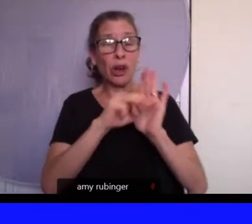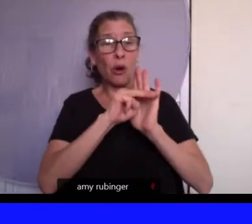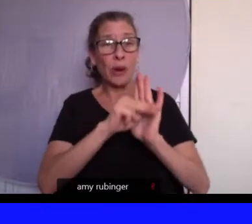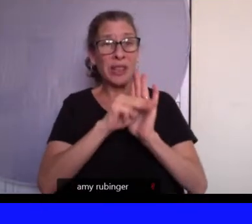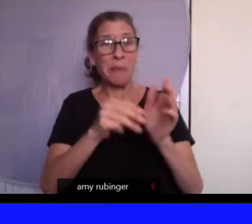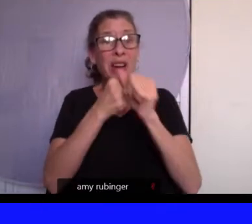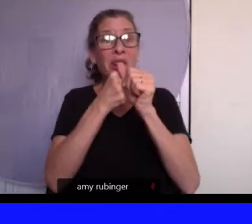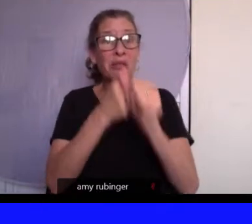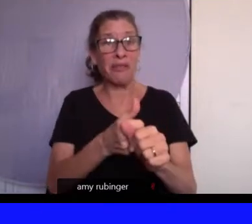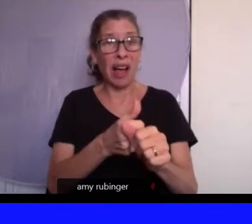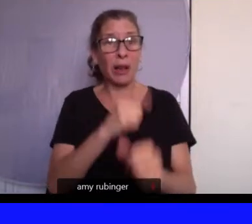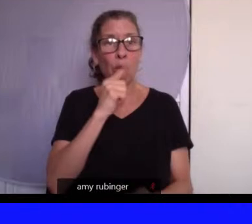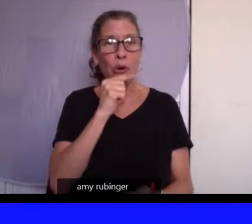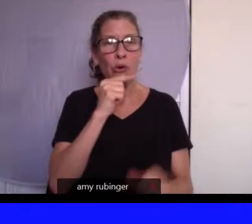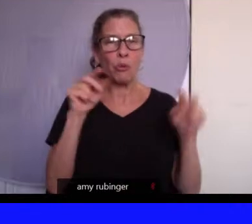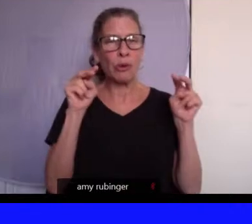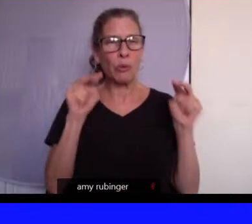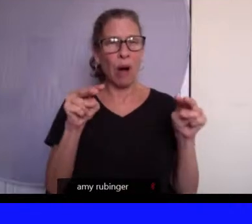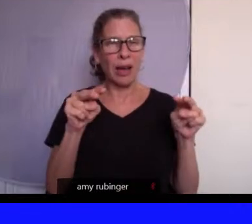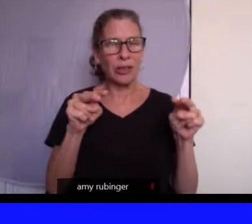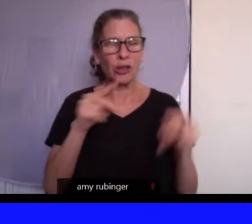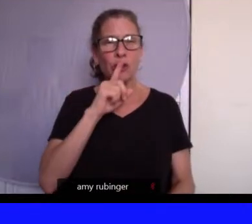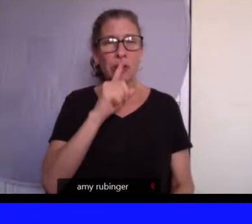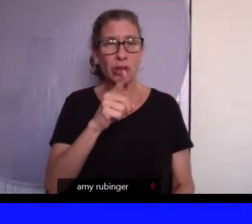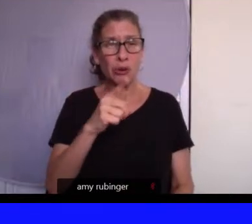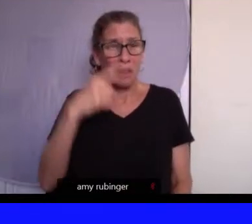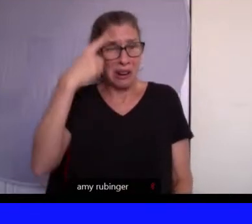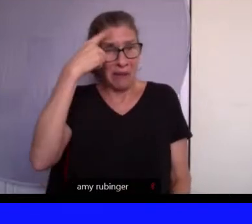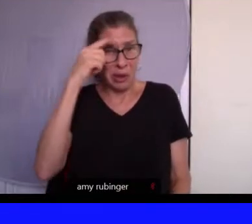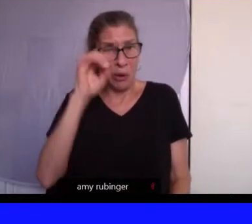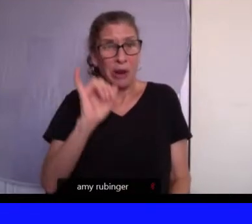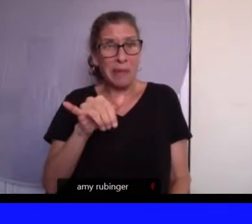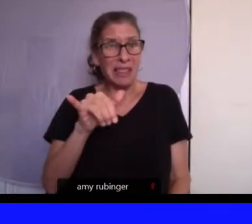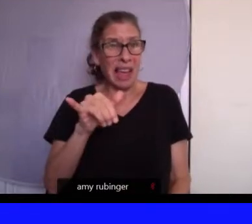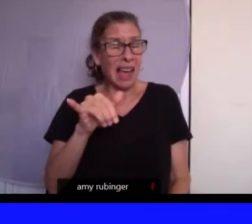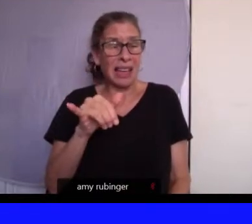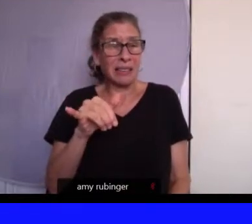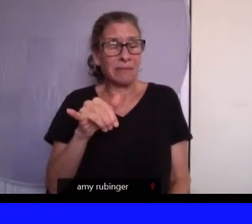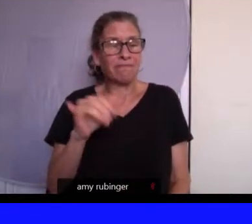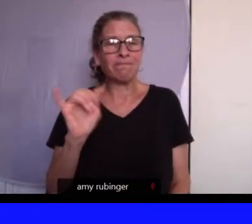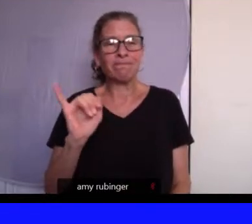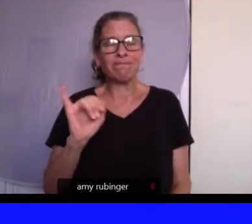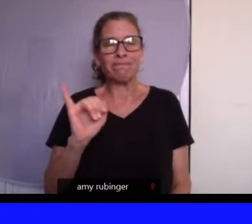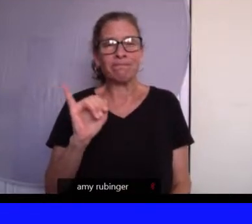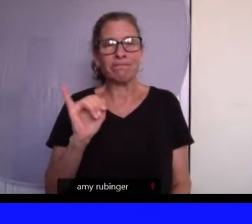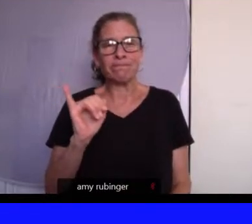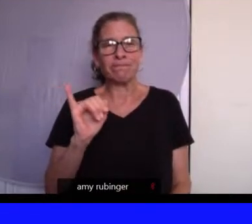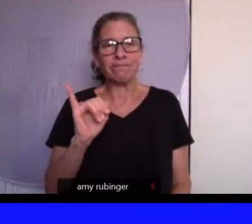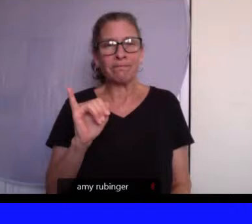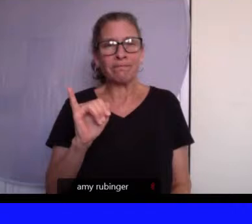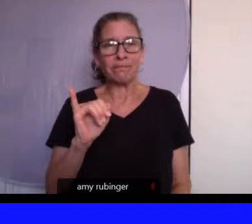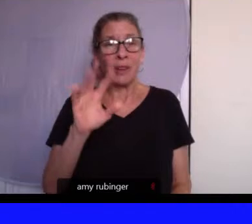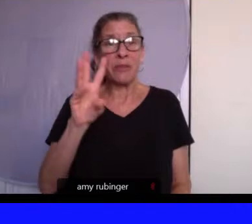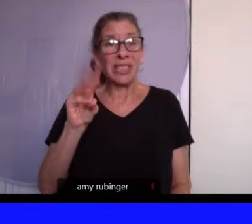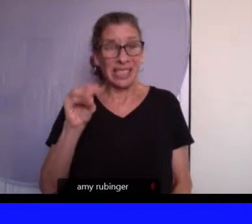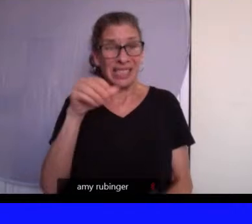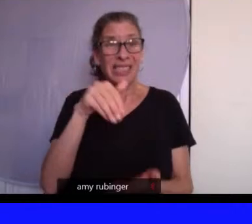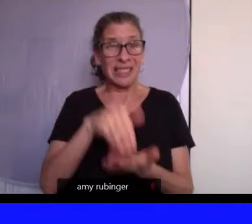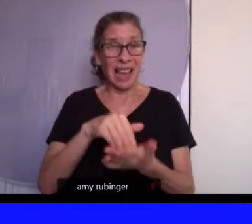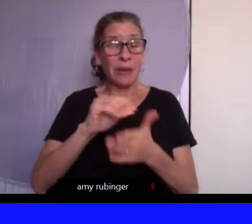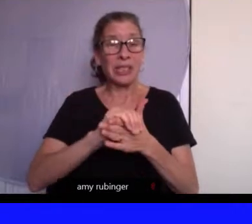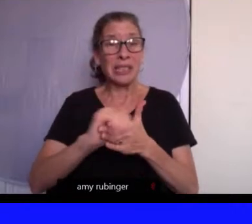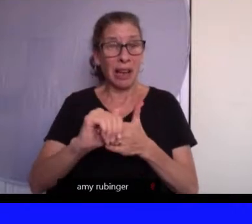right? Each of these individuals has some version of that, right, David? I'd say, I mean, our community